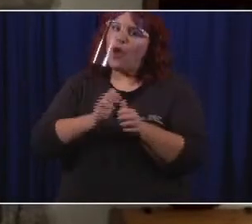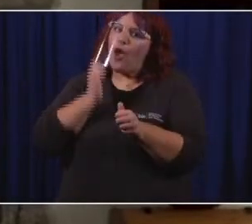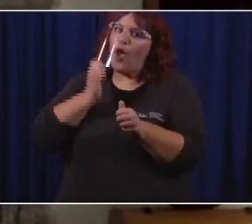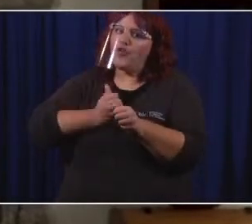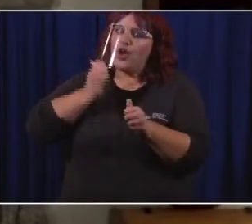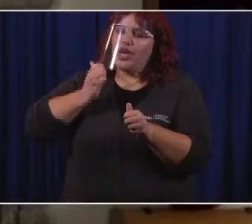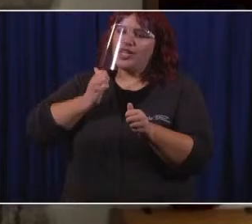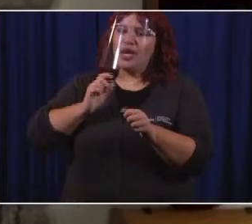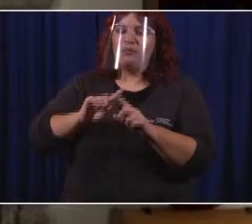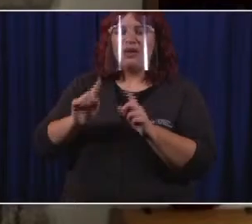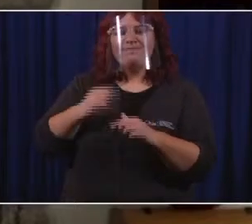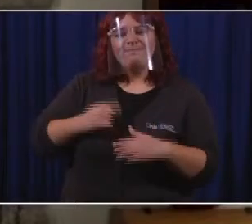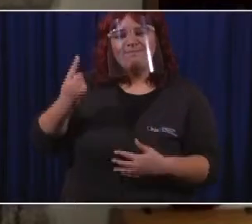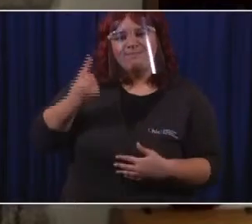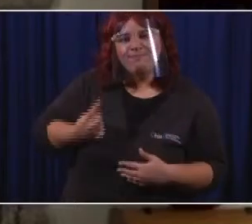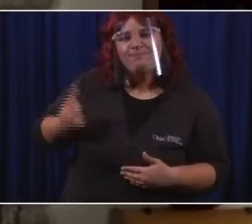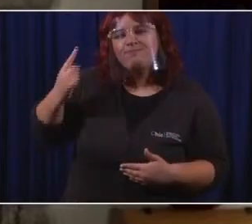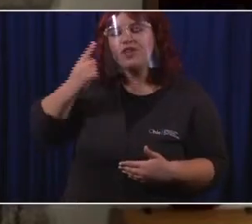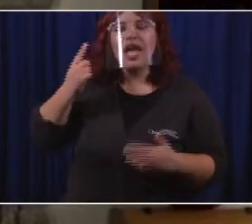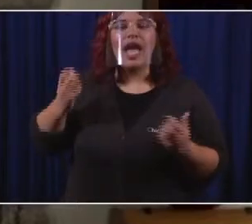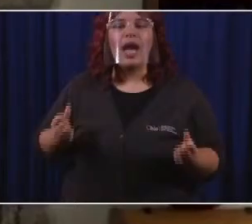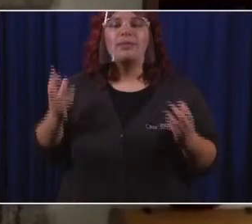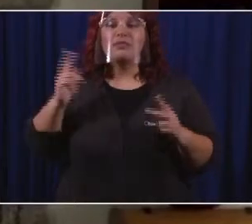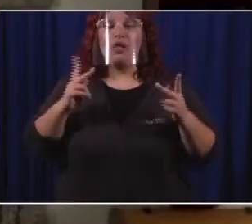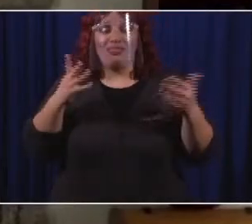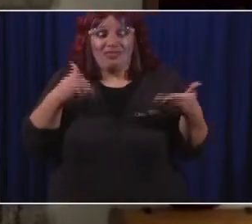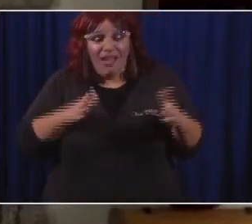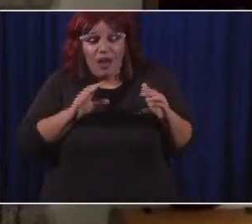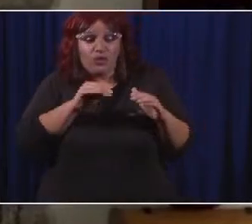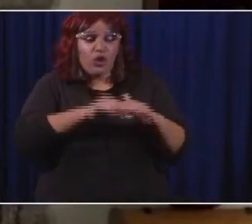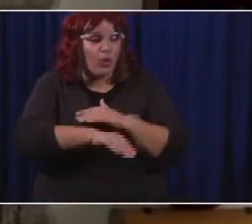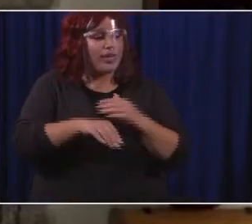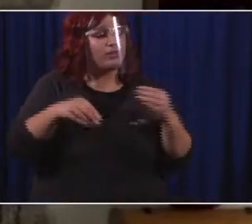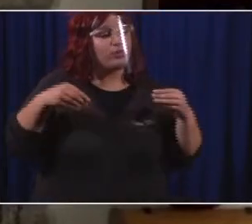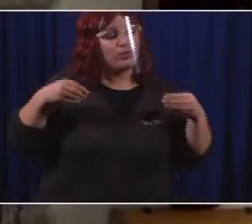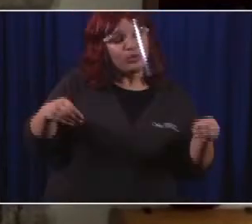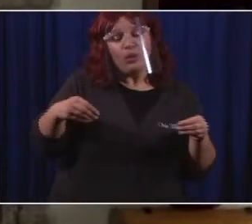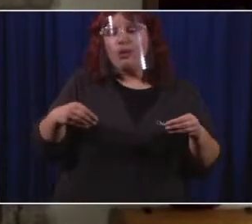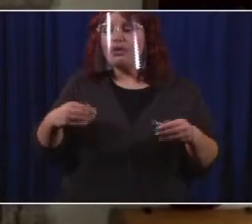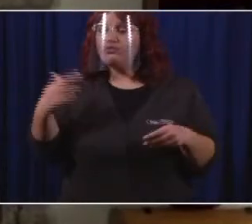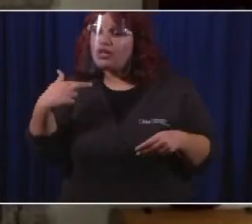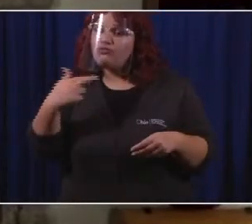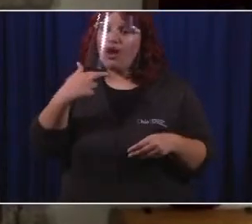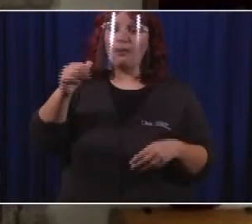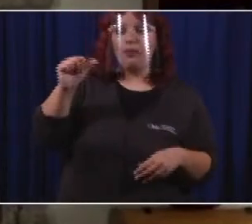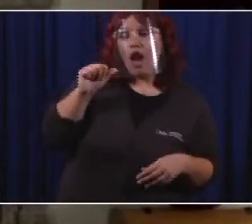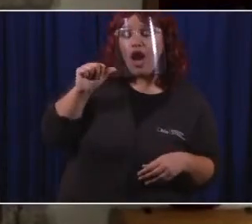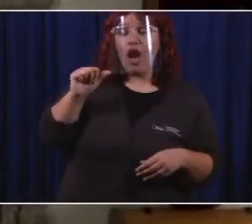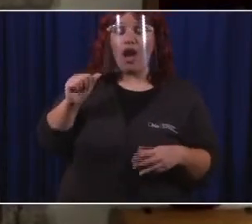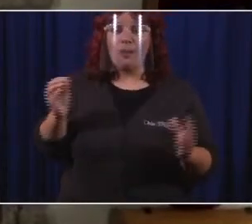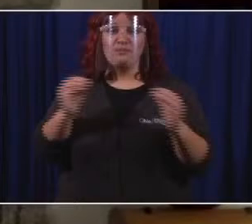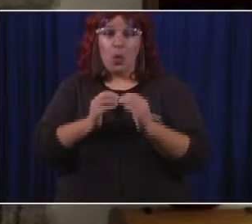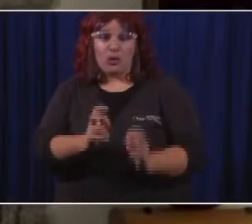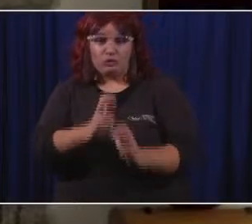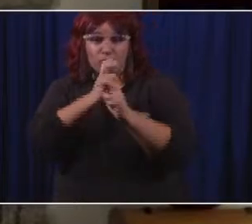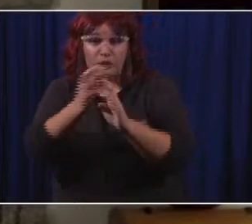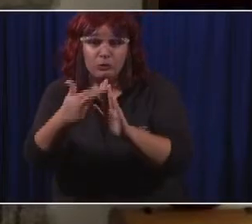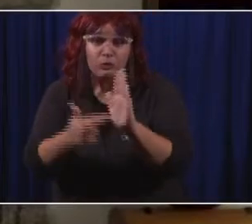limits and things like that at bars, restaurants, and stores, maybe more so than just the 6-foot distancing that we have in place